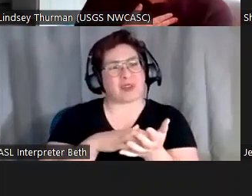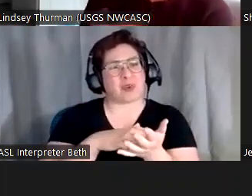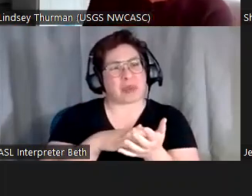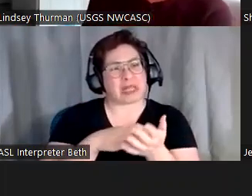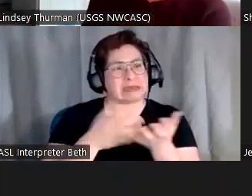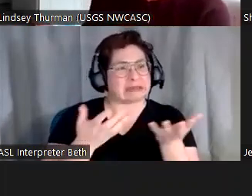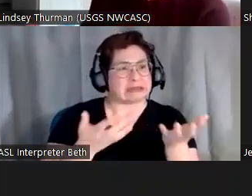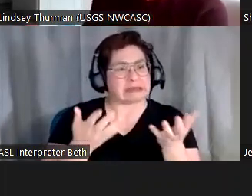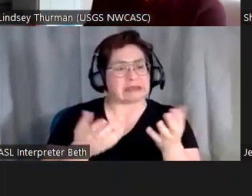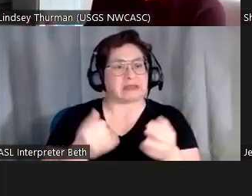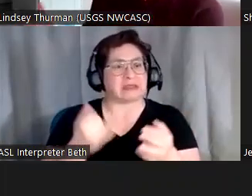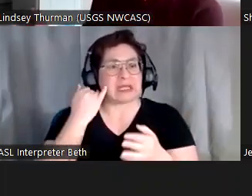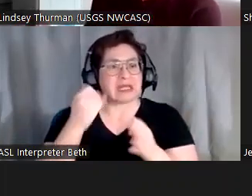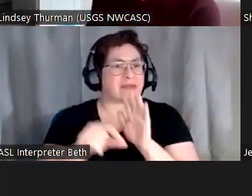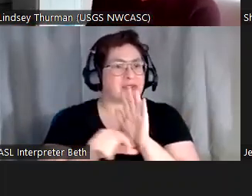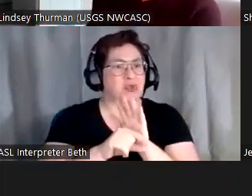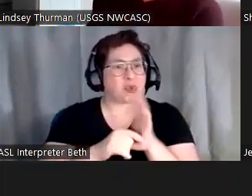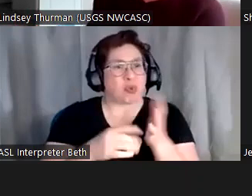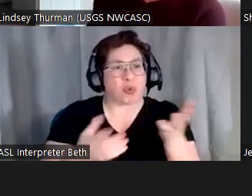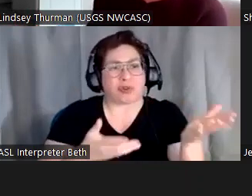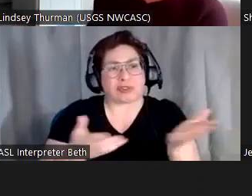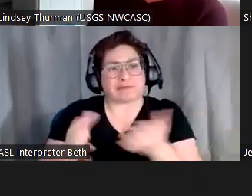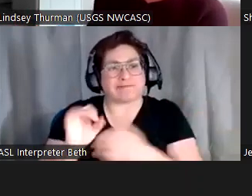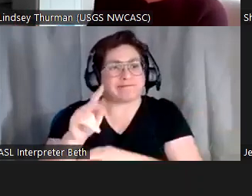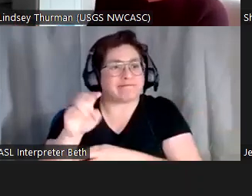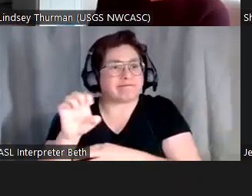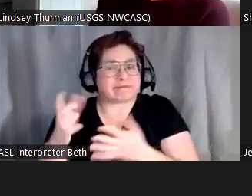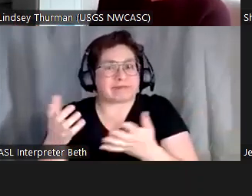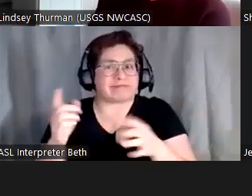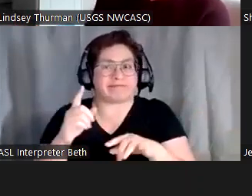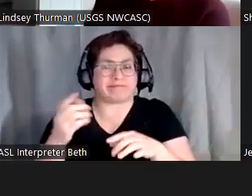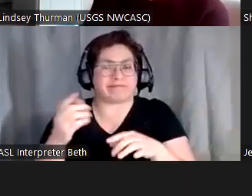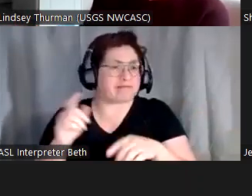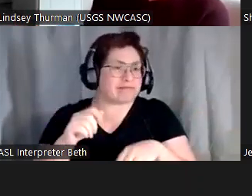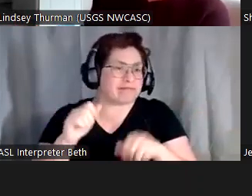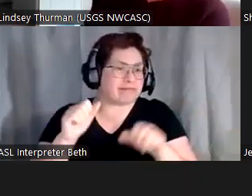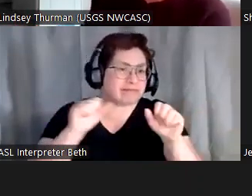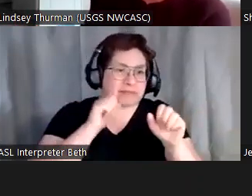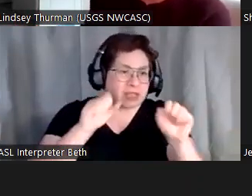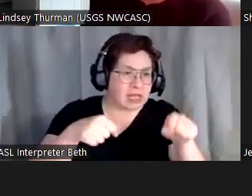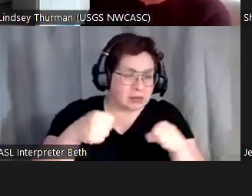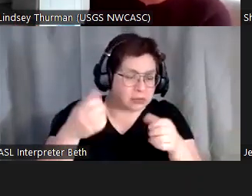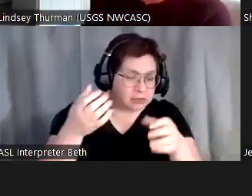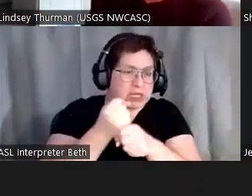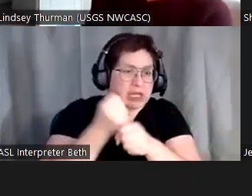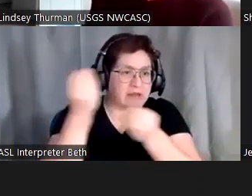And if you had a score, you wouldn't really be able to get at that information very clearly.